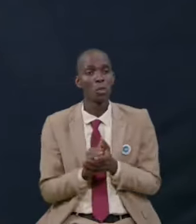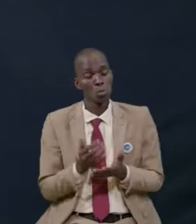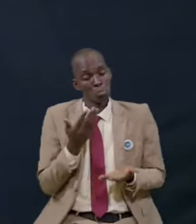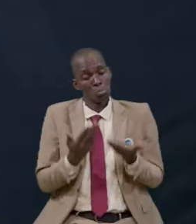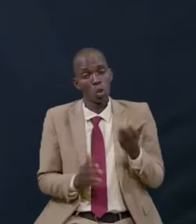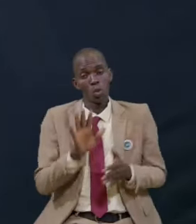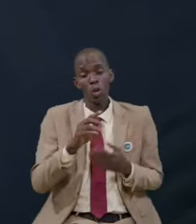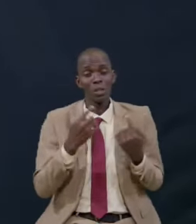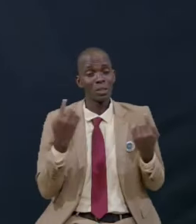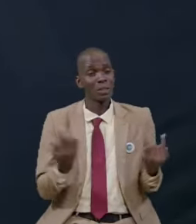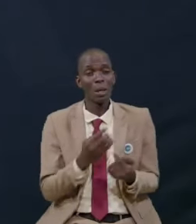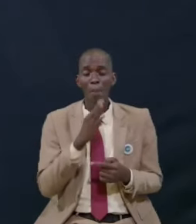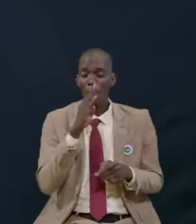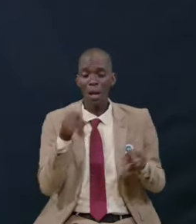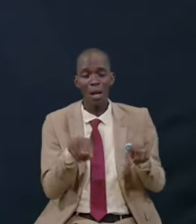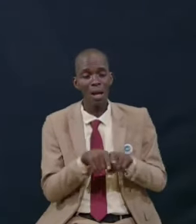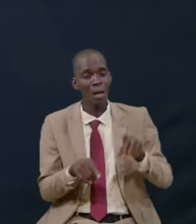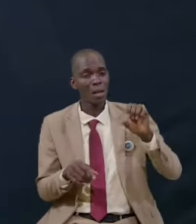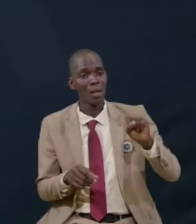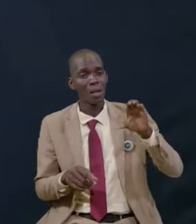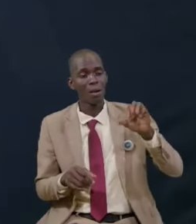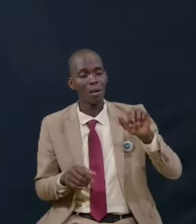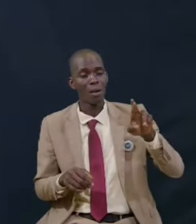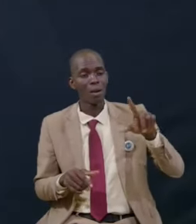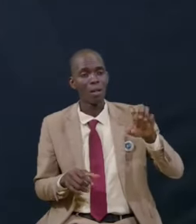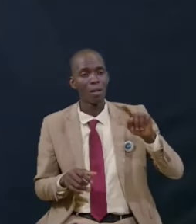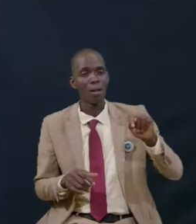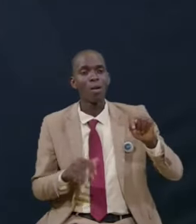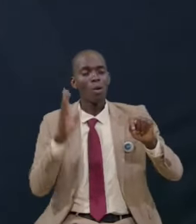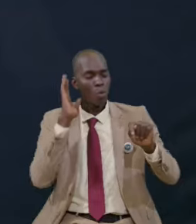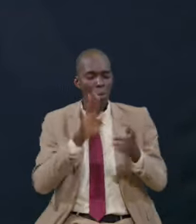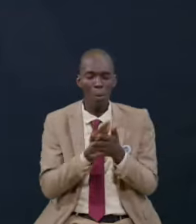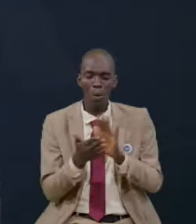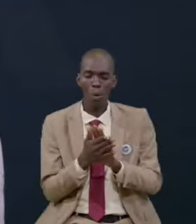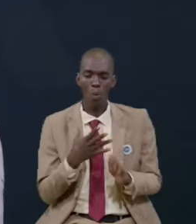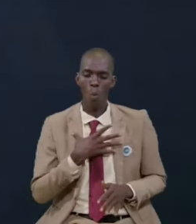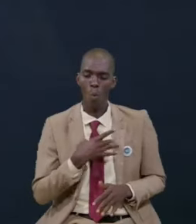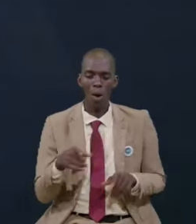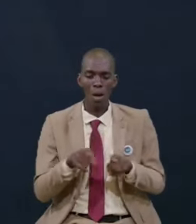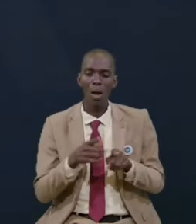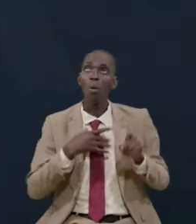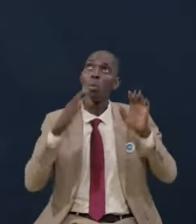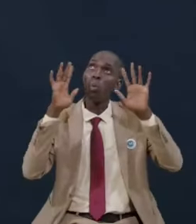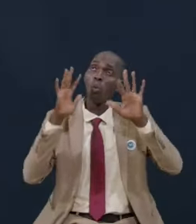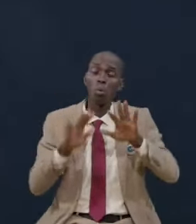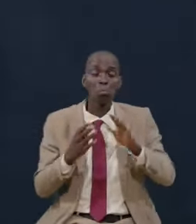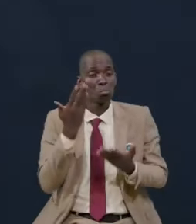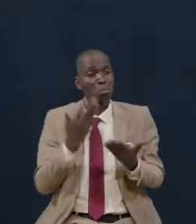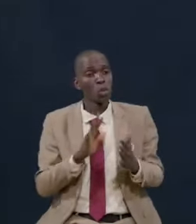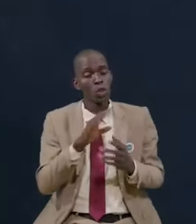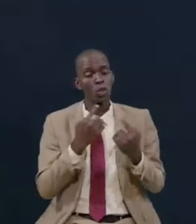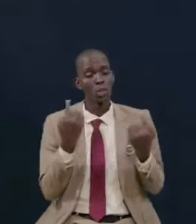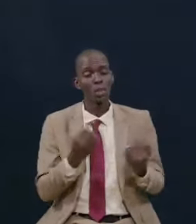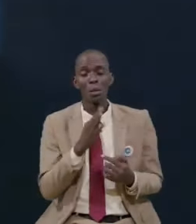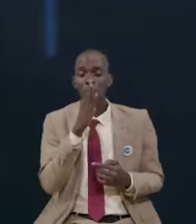as scarlet, they shall be as white as snow. Though they be red like crimson, they shall